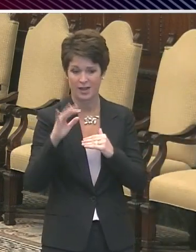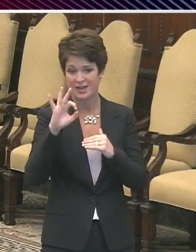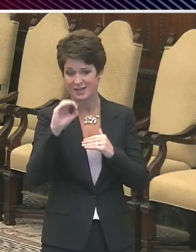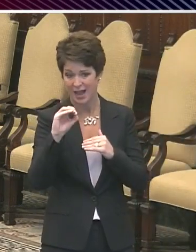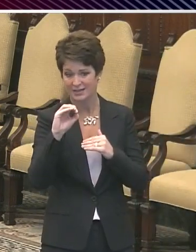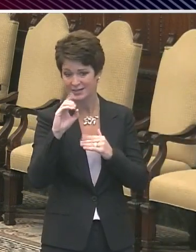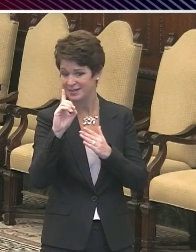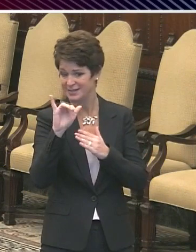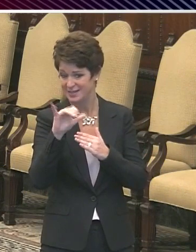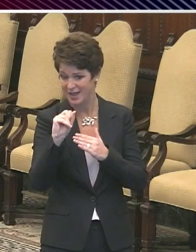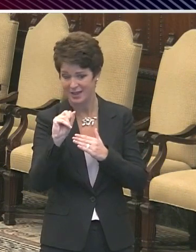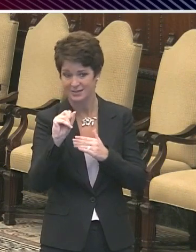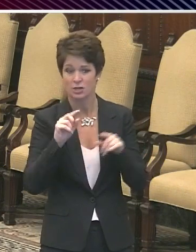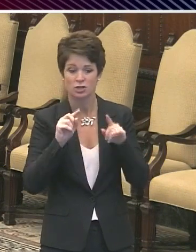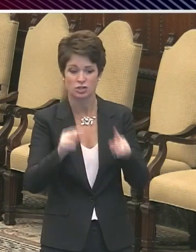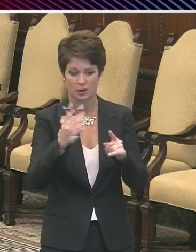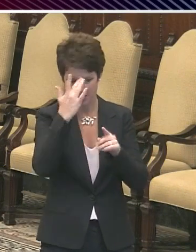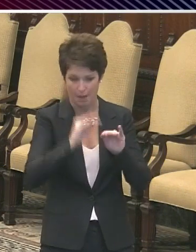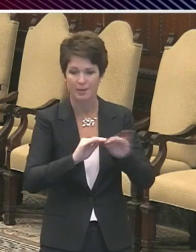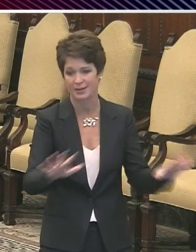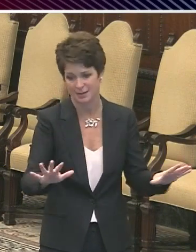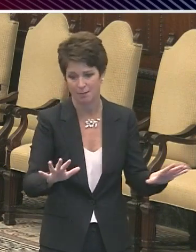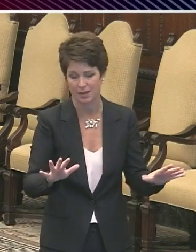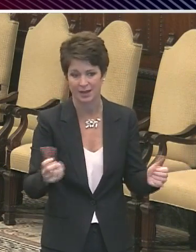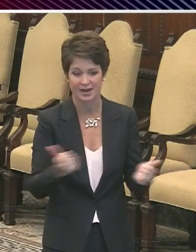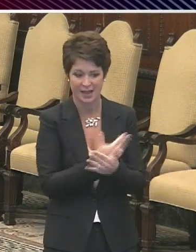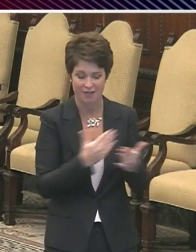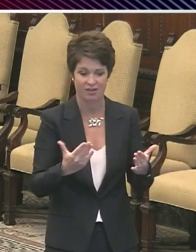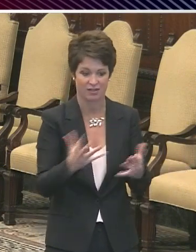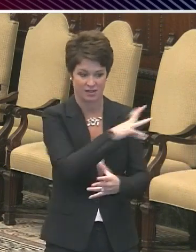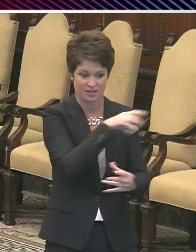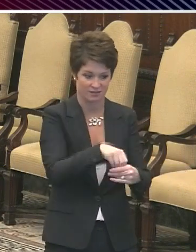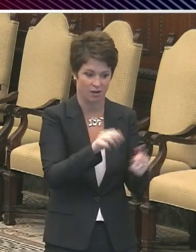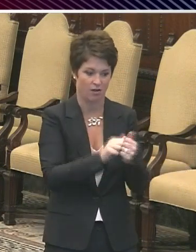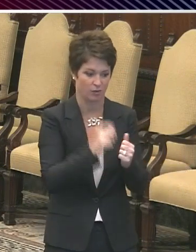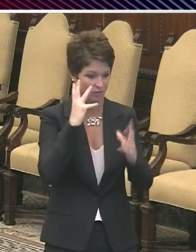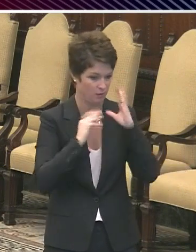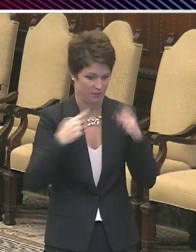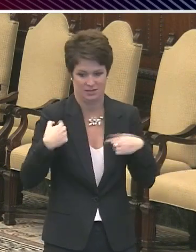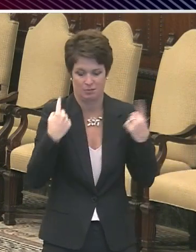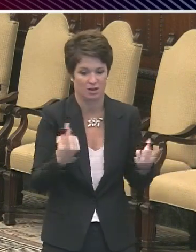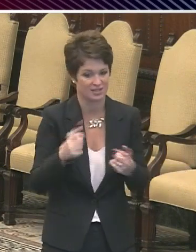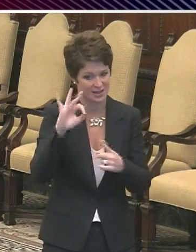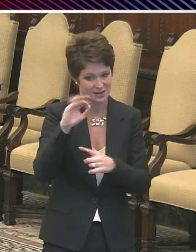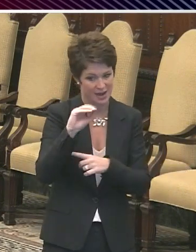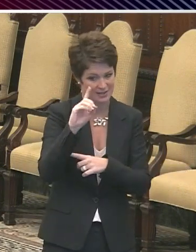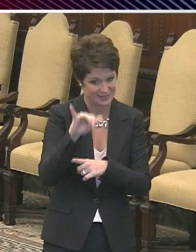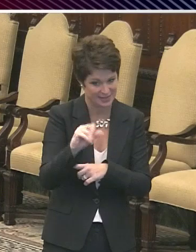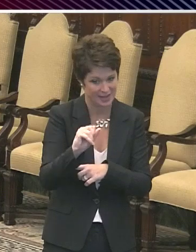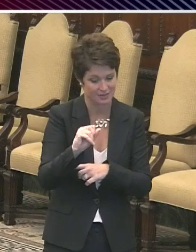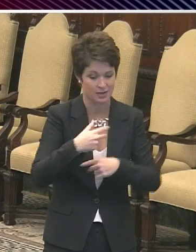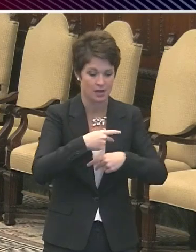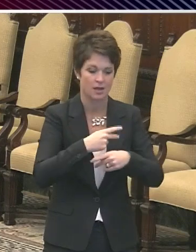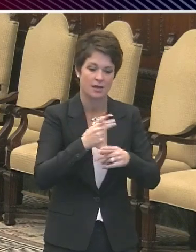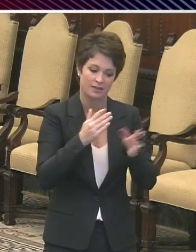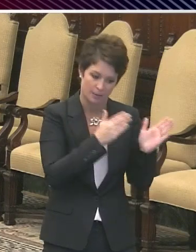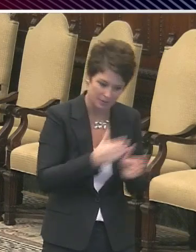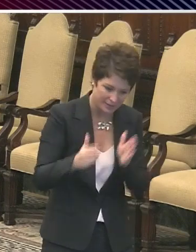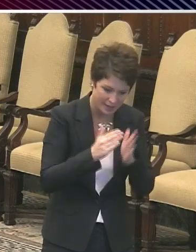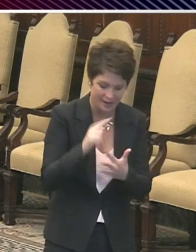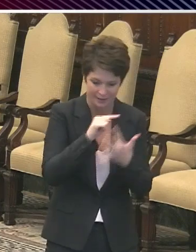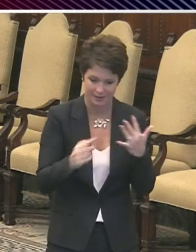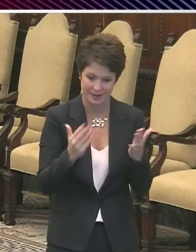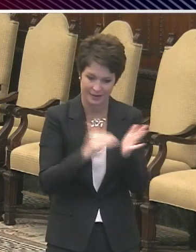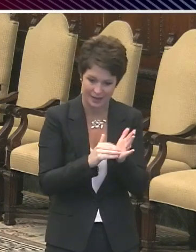calendar days in the middle of a pandemic and all the other things that come along with it. The reduction plan, again,